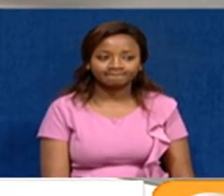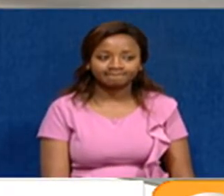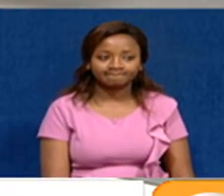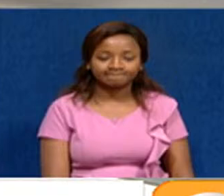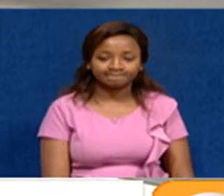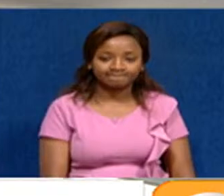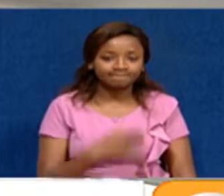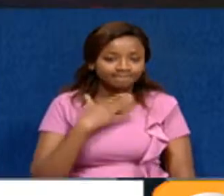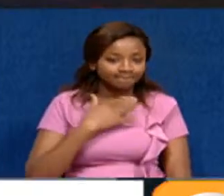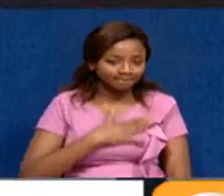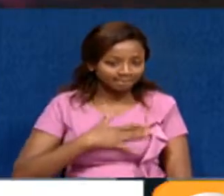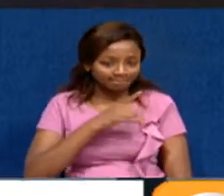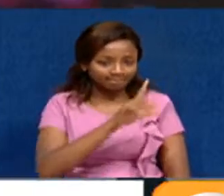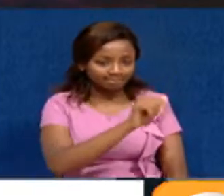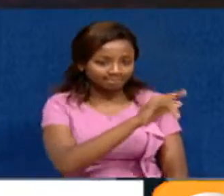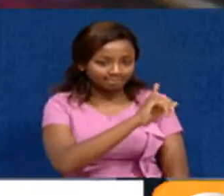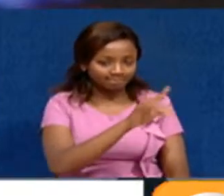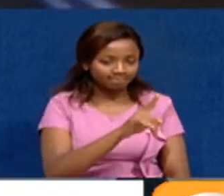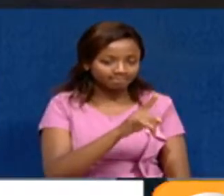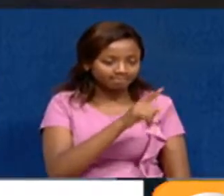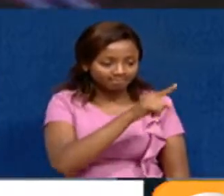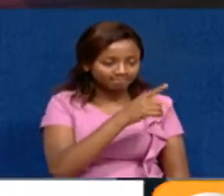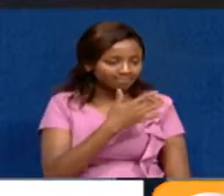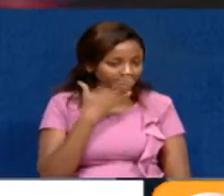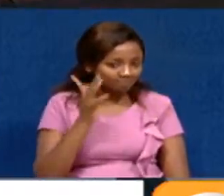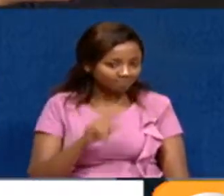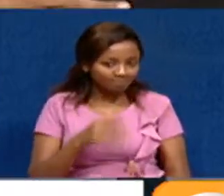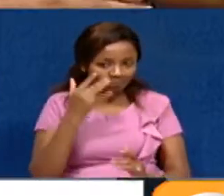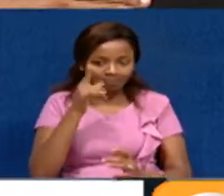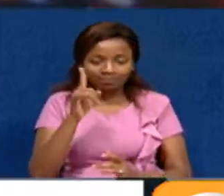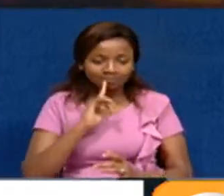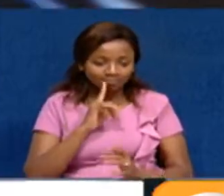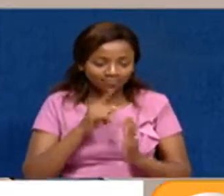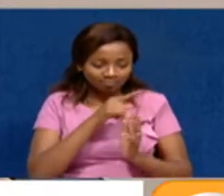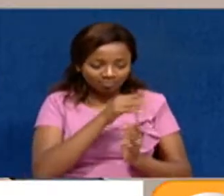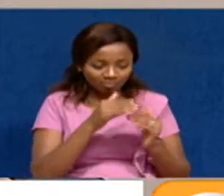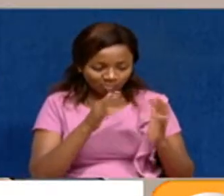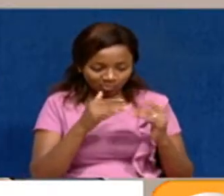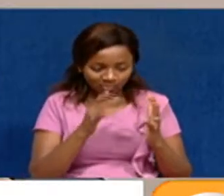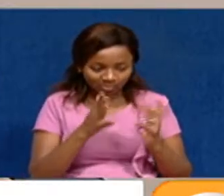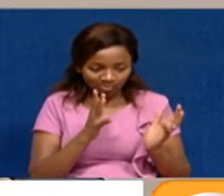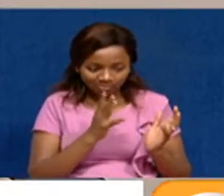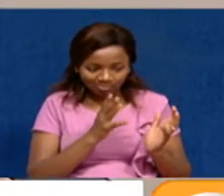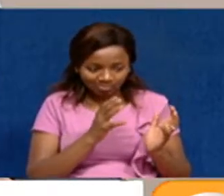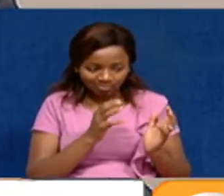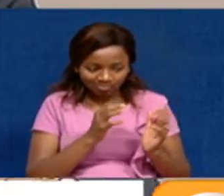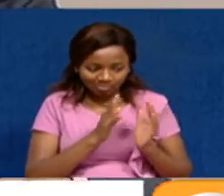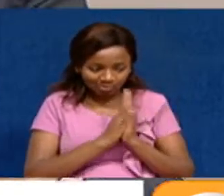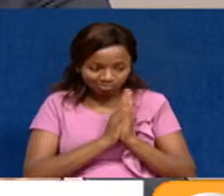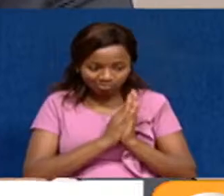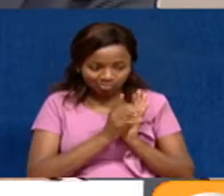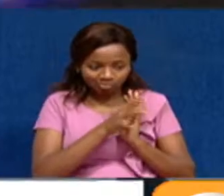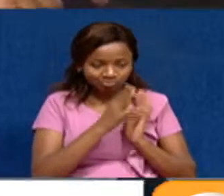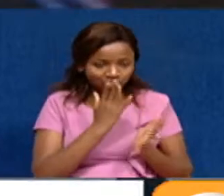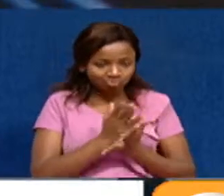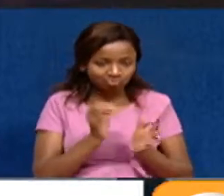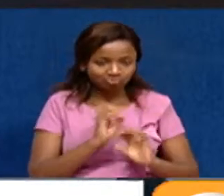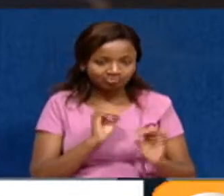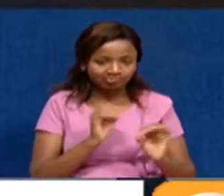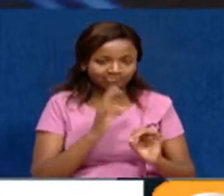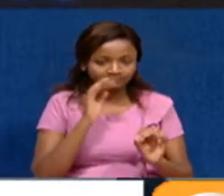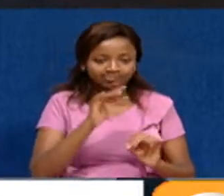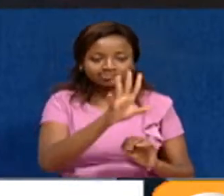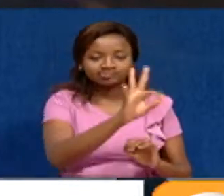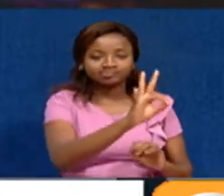Ali a chance to respond, because he said you've not been exactly truthful, that your committee cannot be engaging with CAF. CAF only acknowledges the member, which